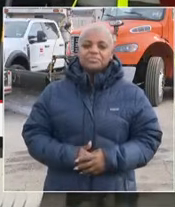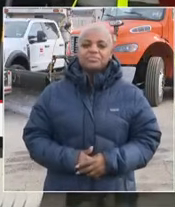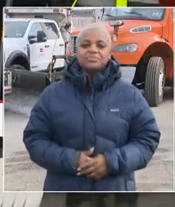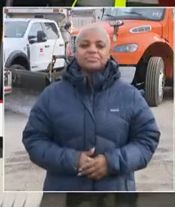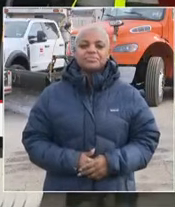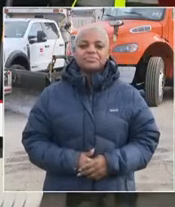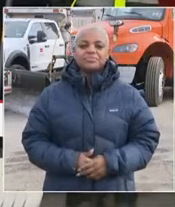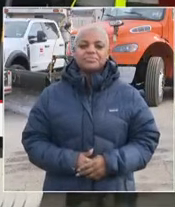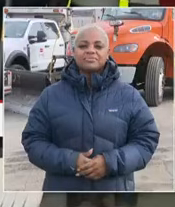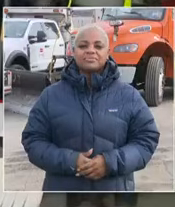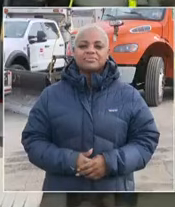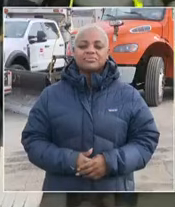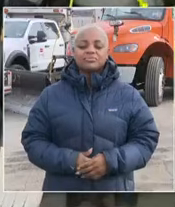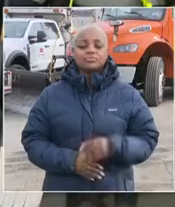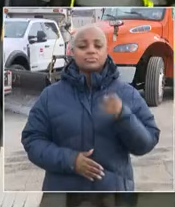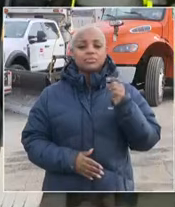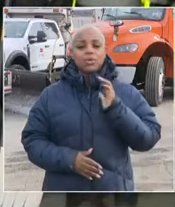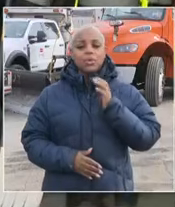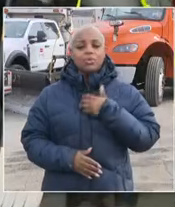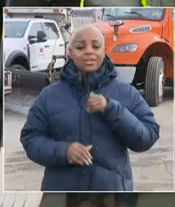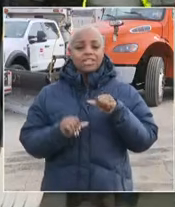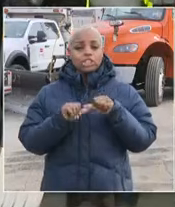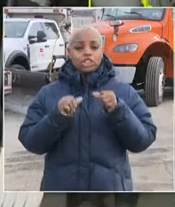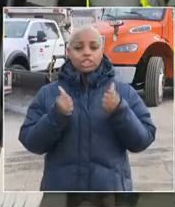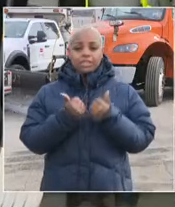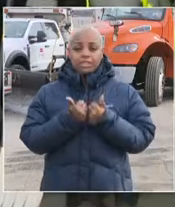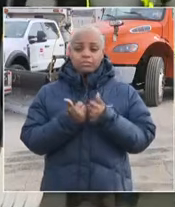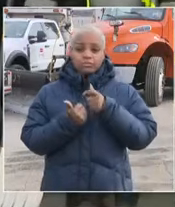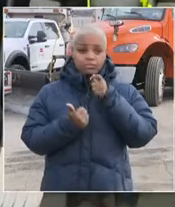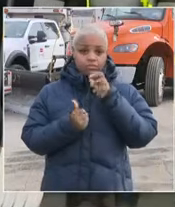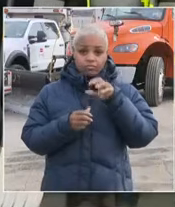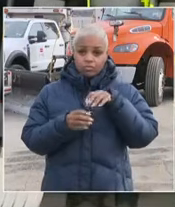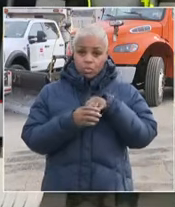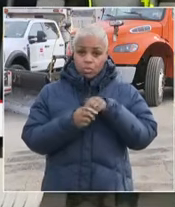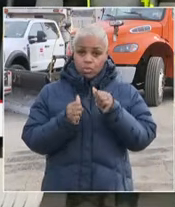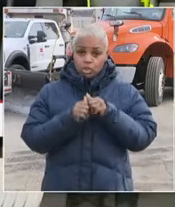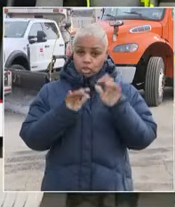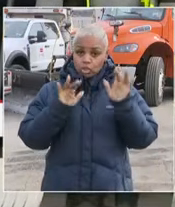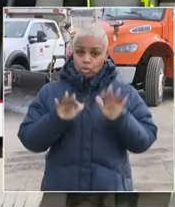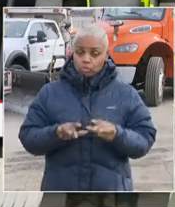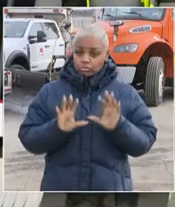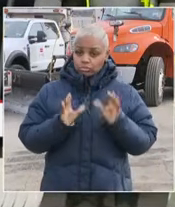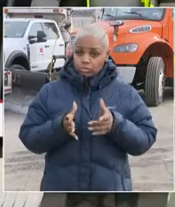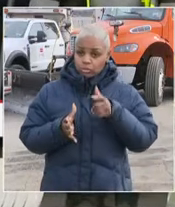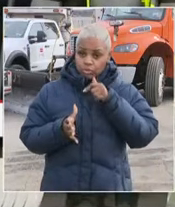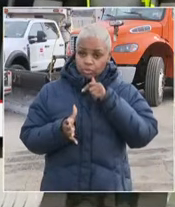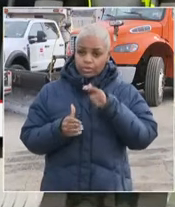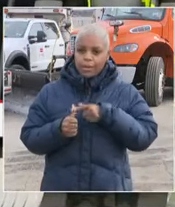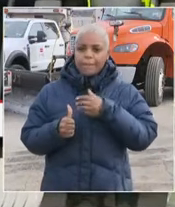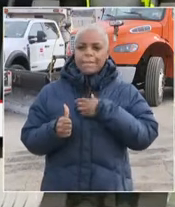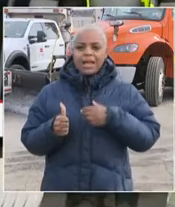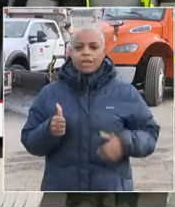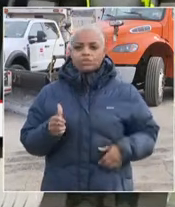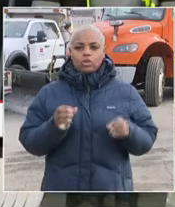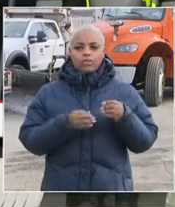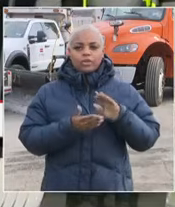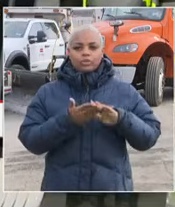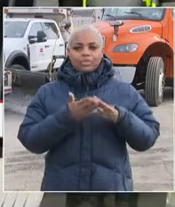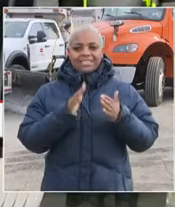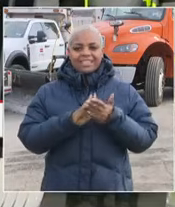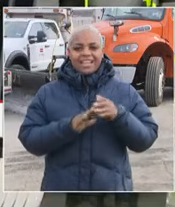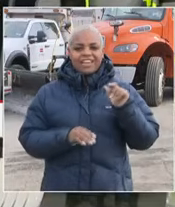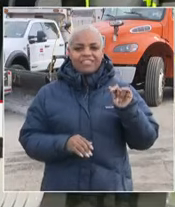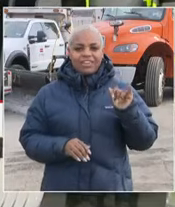Our agencies that make up the snow team include the Mayor's Office of Community Affairs, the Mayor's Office